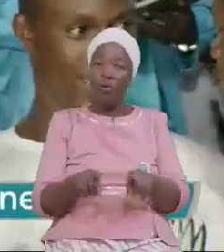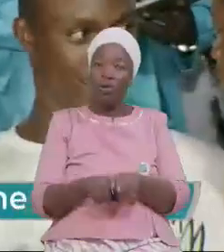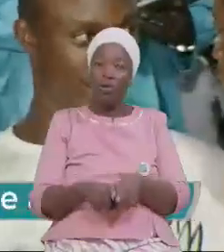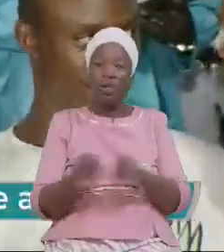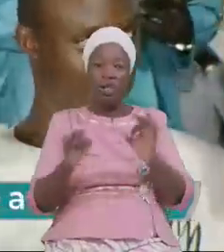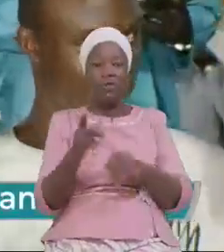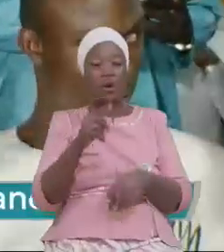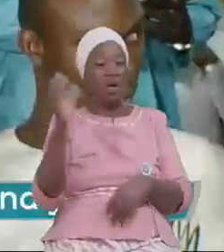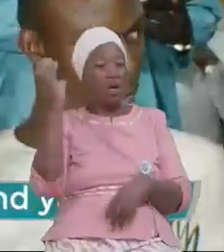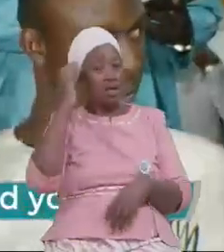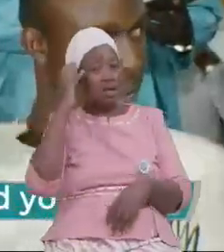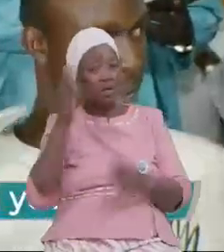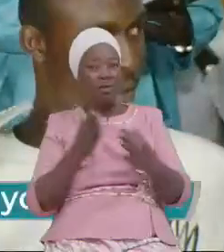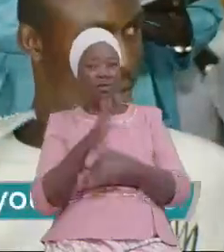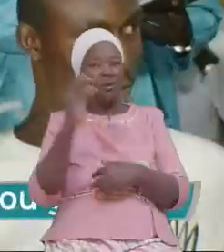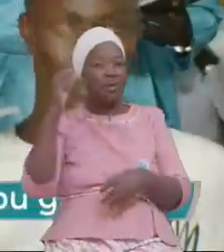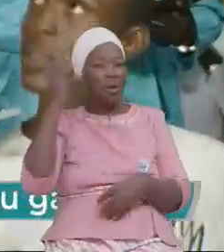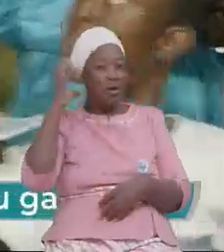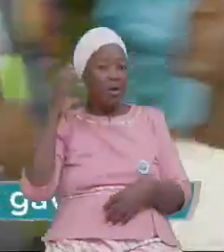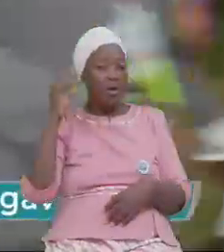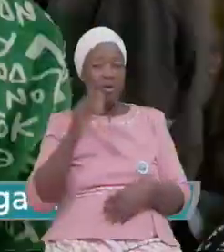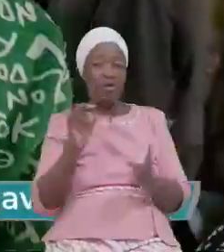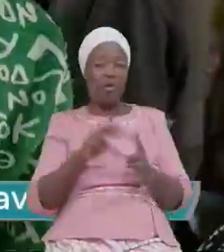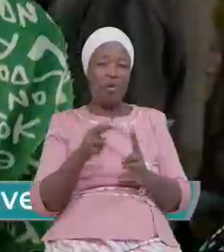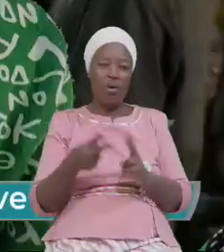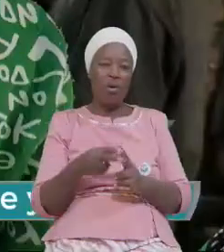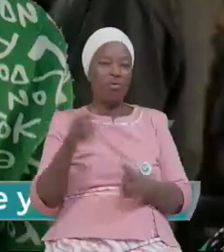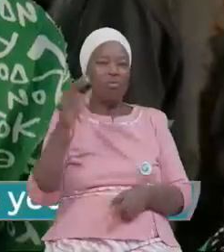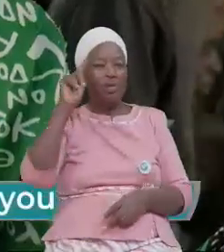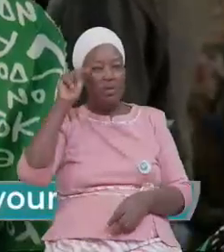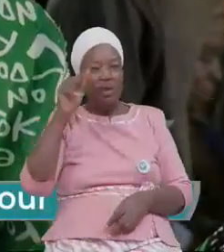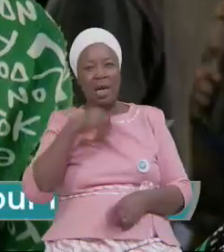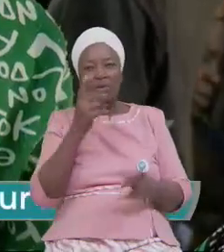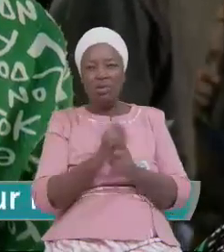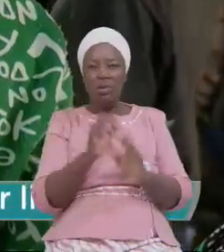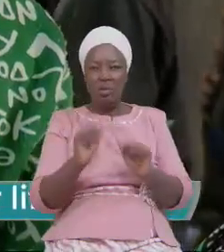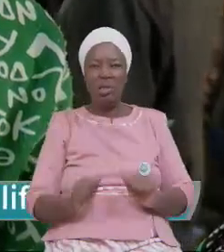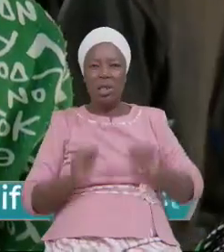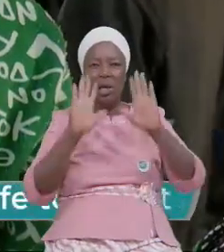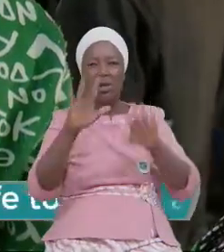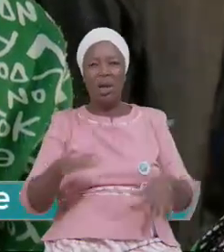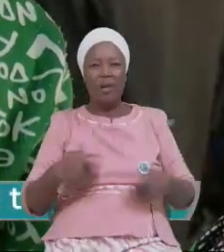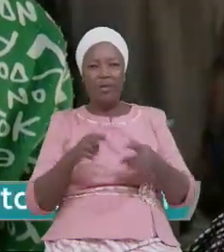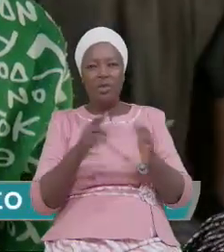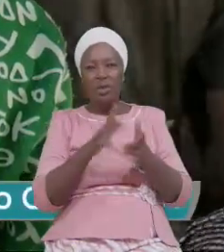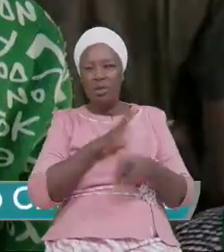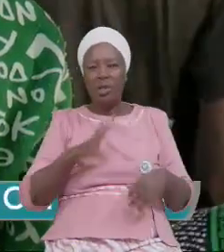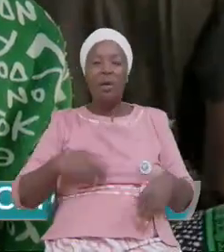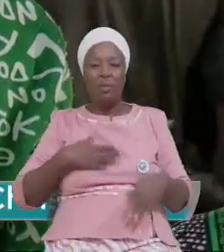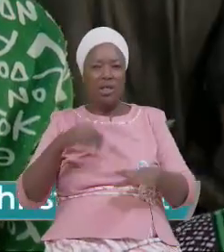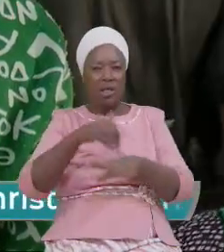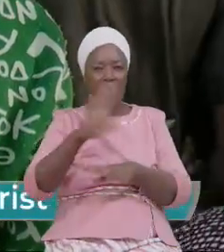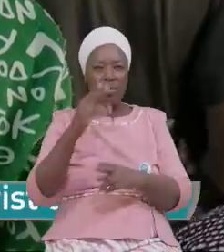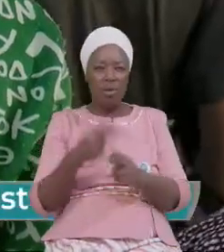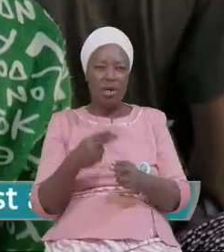via the radio or television, and you just gave your life to Christ, send your name,